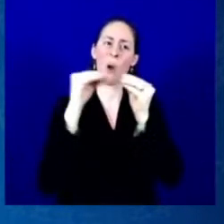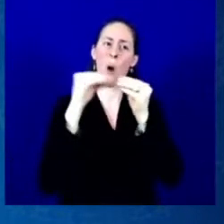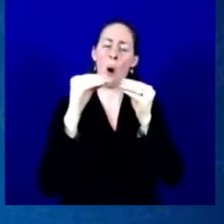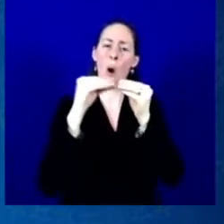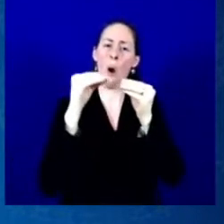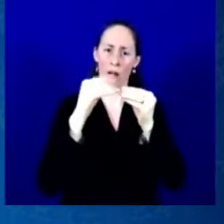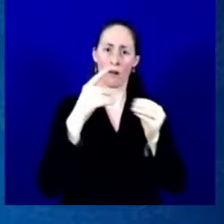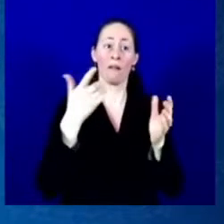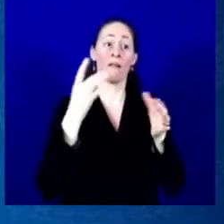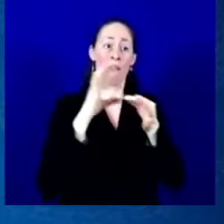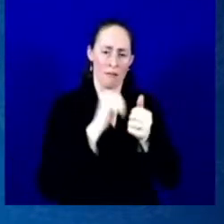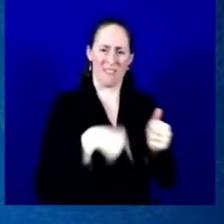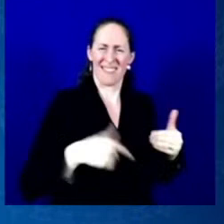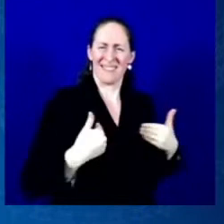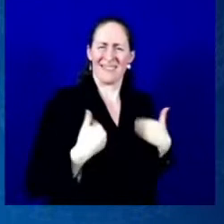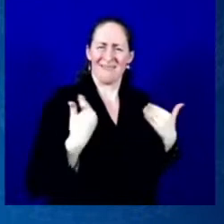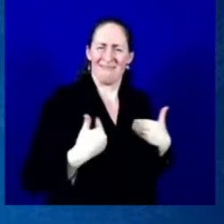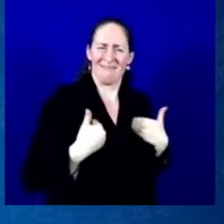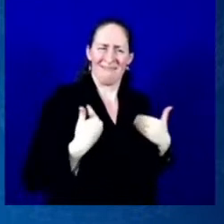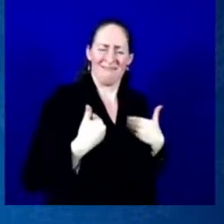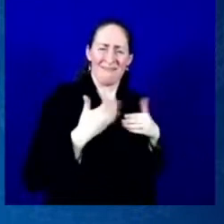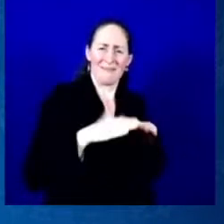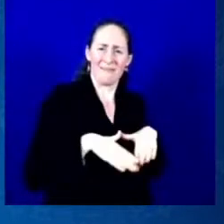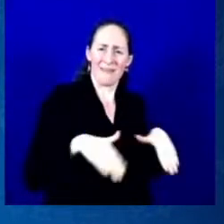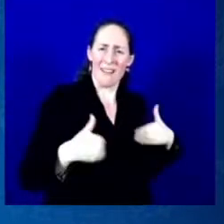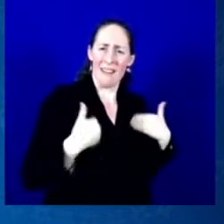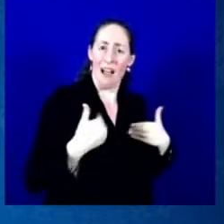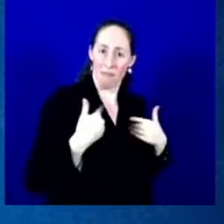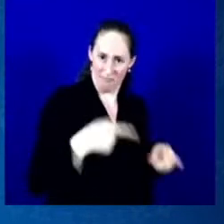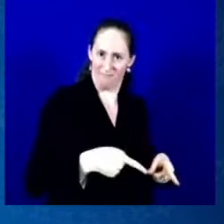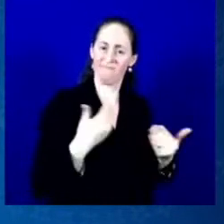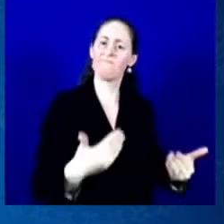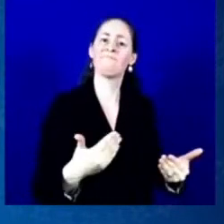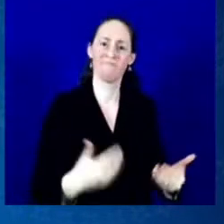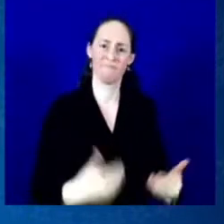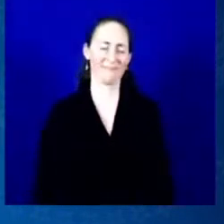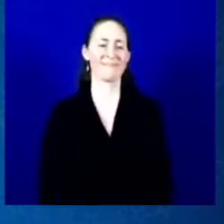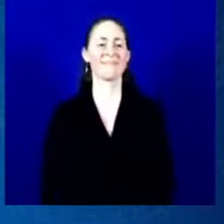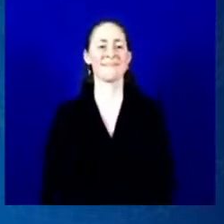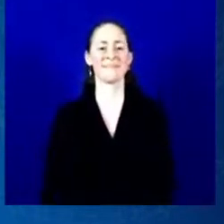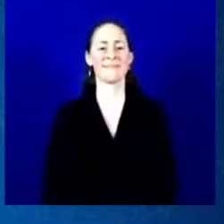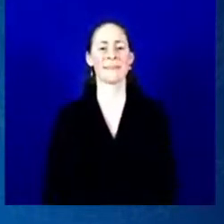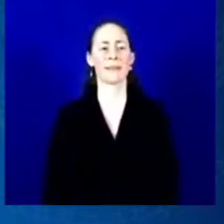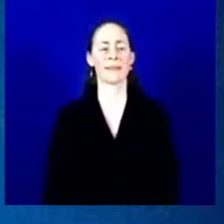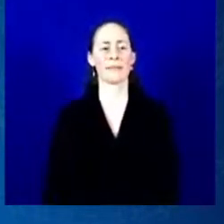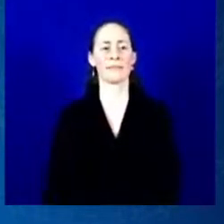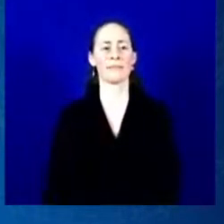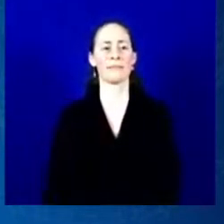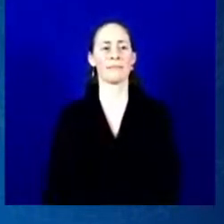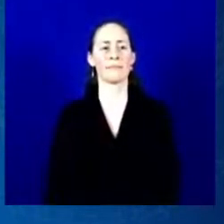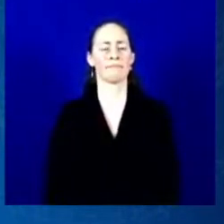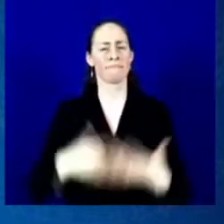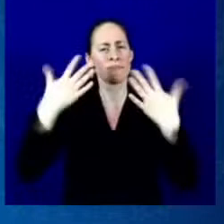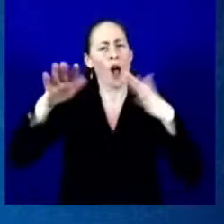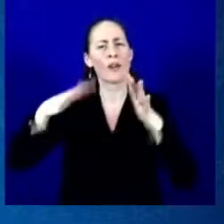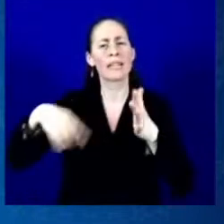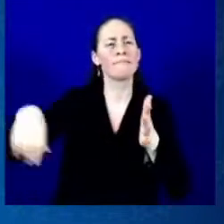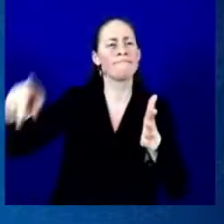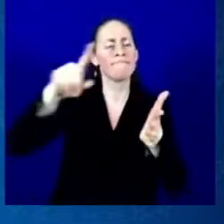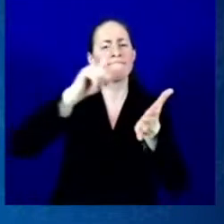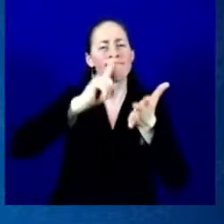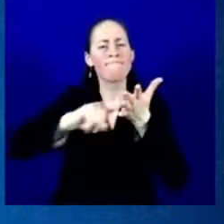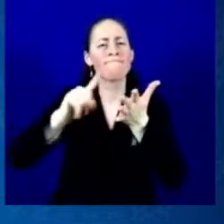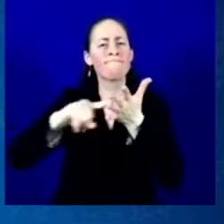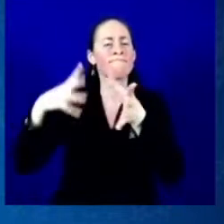The great universities in this country have conducted studies of the last 10 years. It shows that adding 2 years of